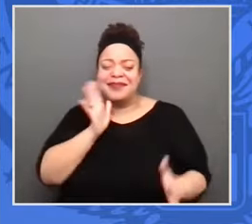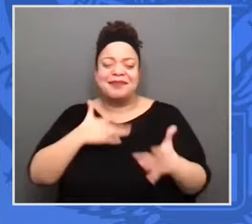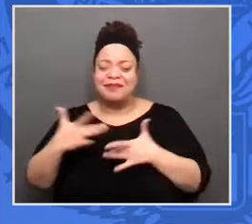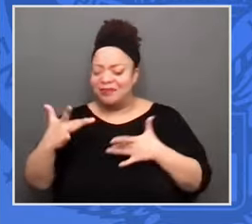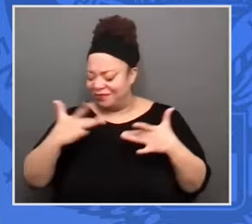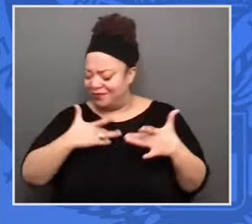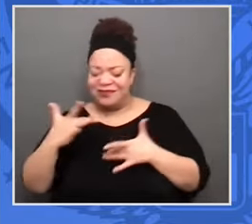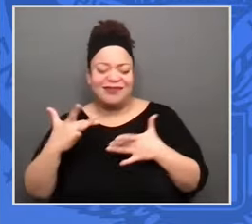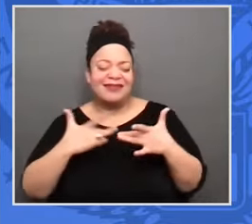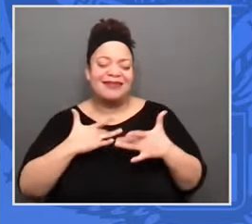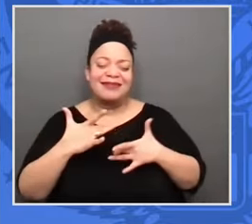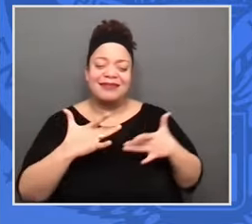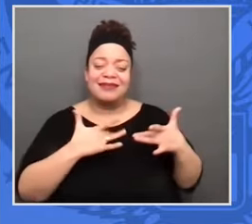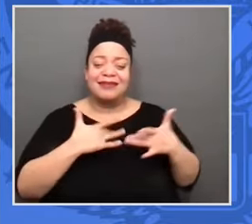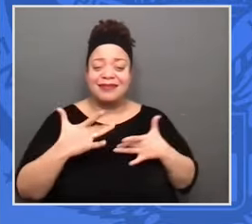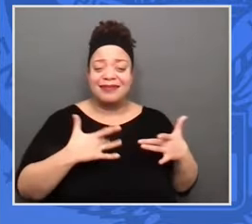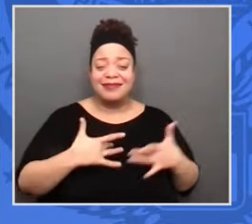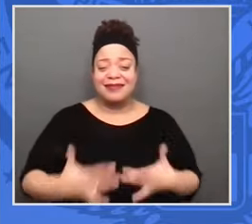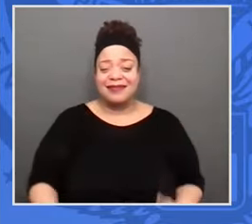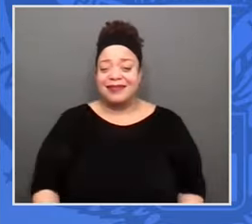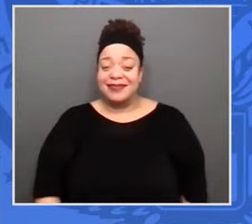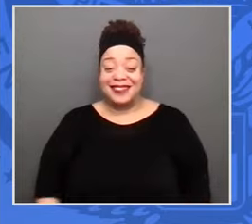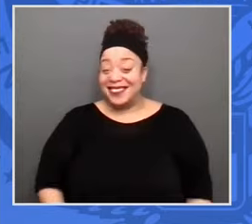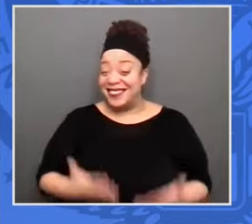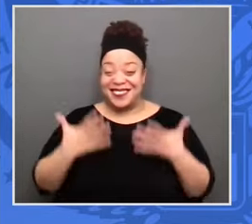Oh, for this part of the ride.